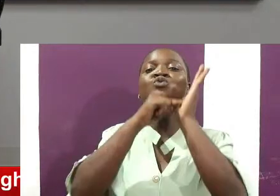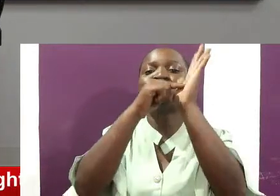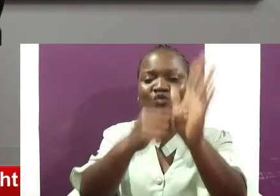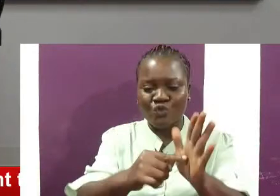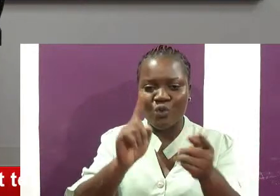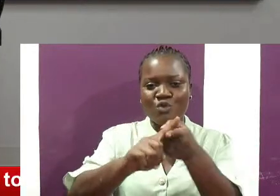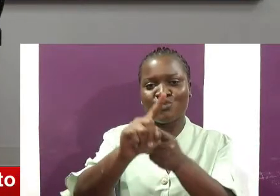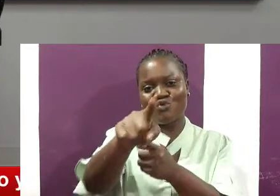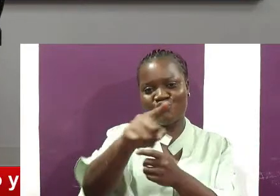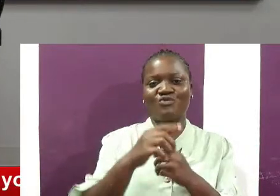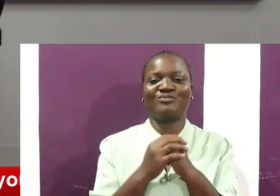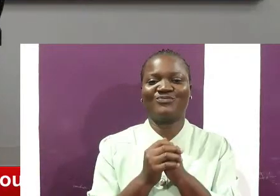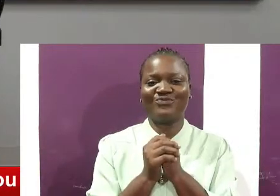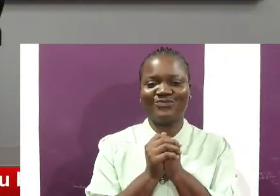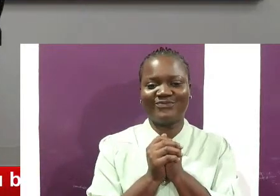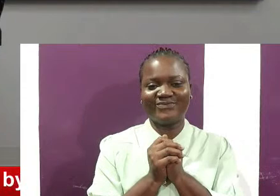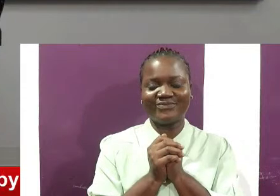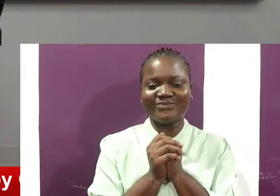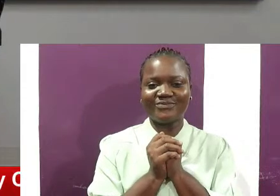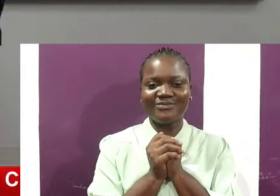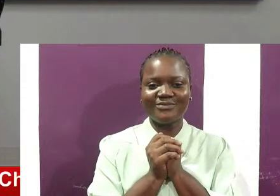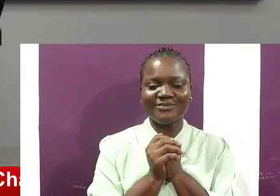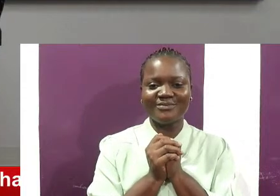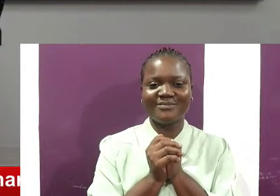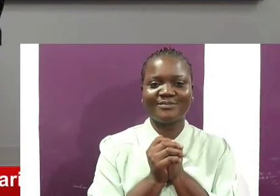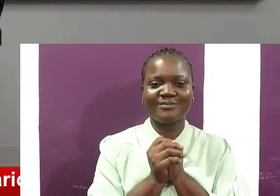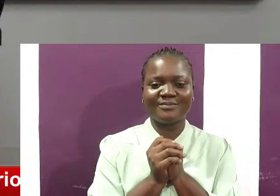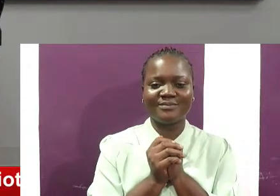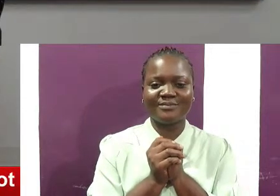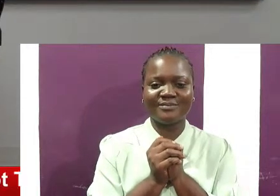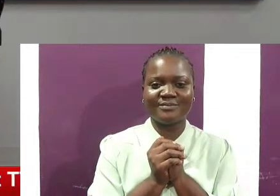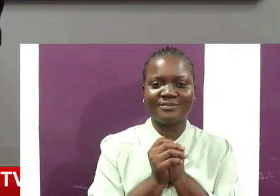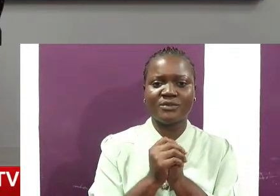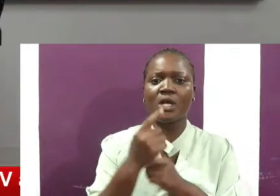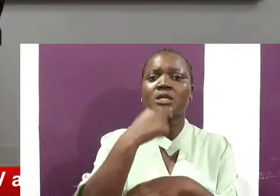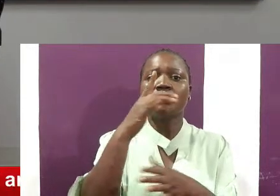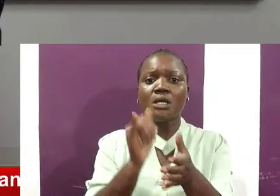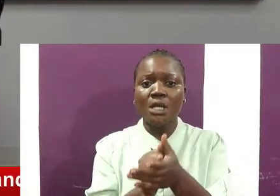He will glorify me, for he will take of what is mine and declare it to you.